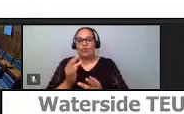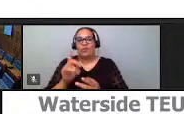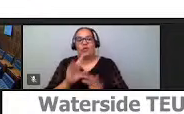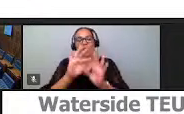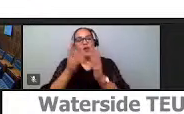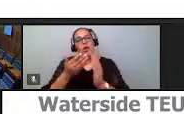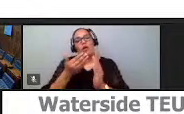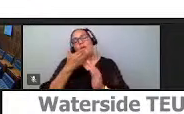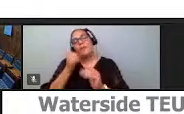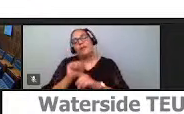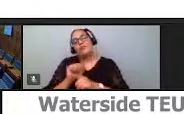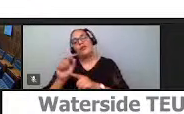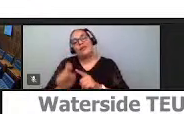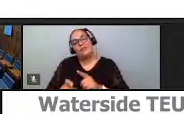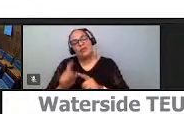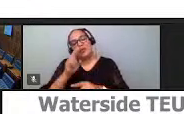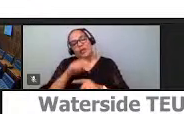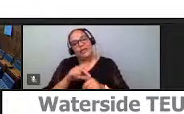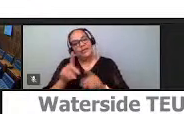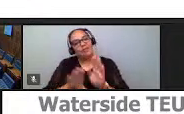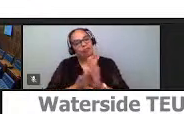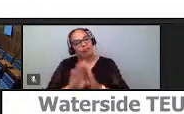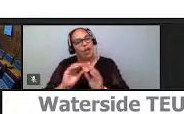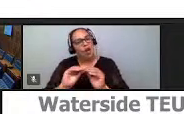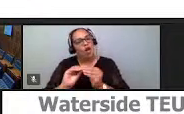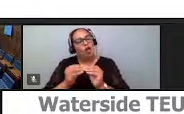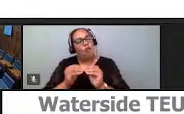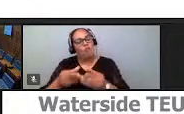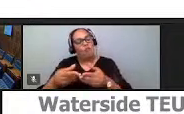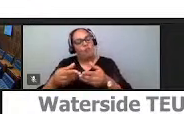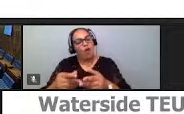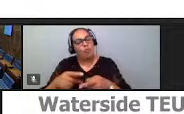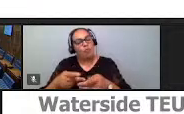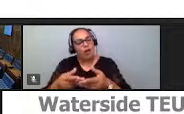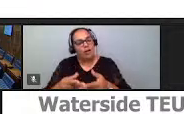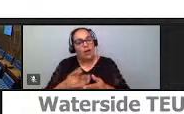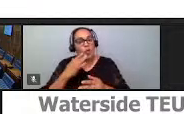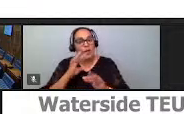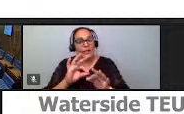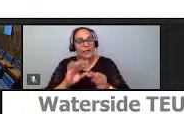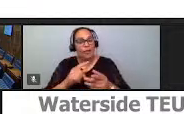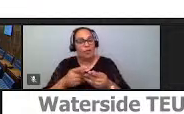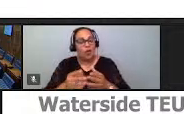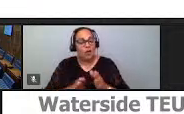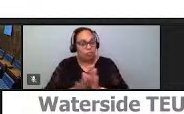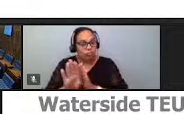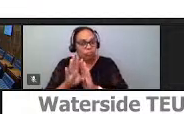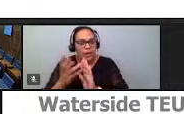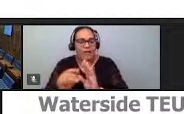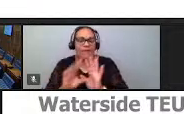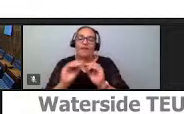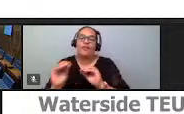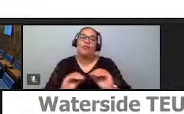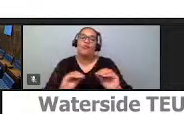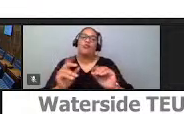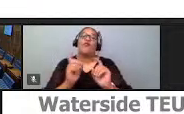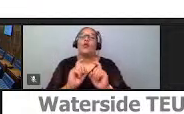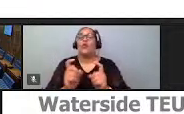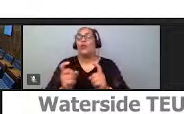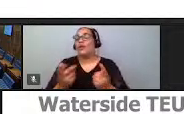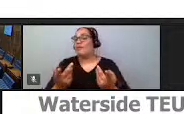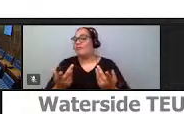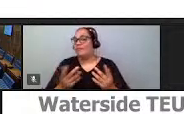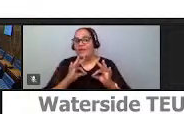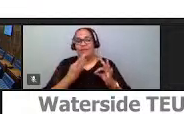practice for this we need to increase our productivity because once we increase our productivity everything starts moving a lot quicker we don't have